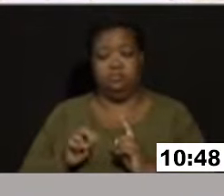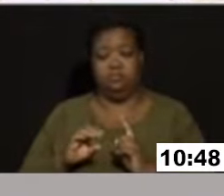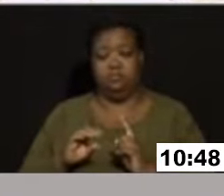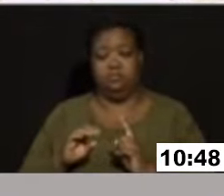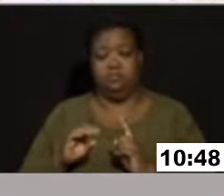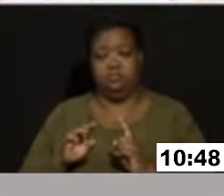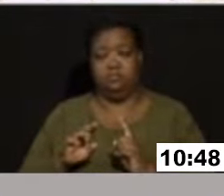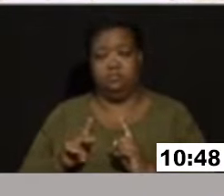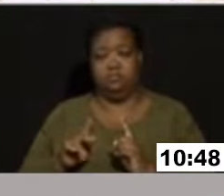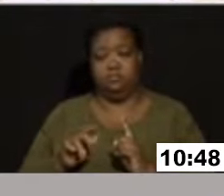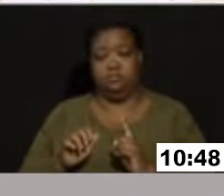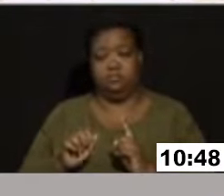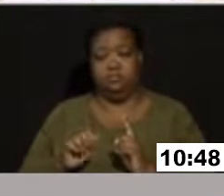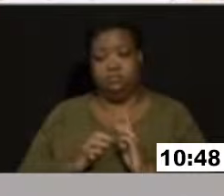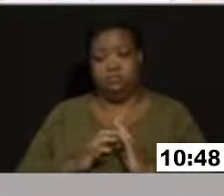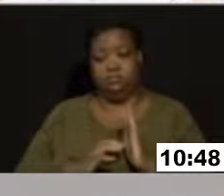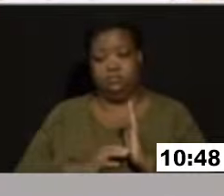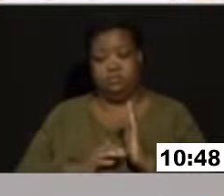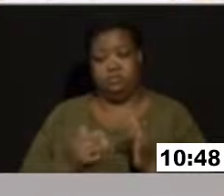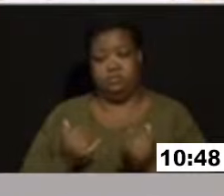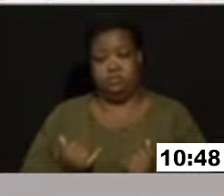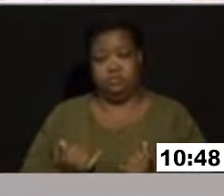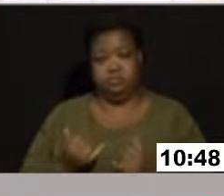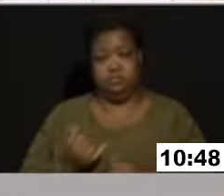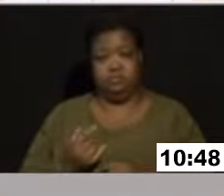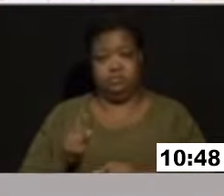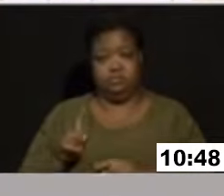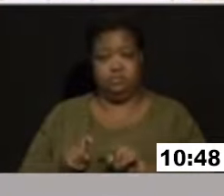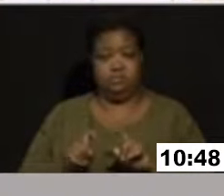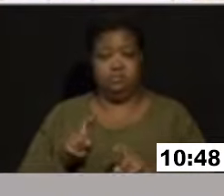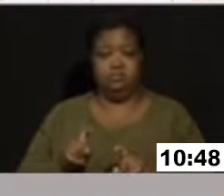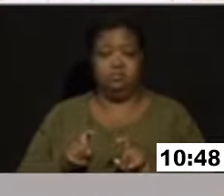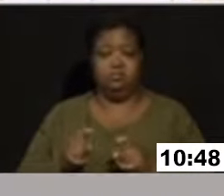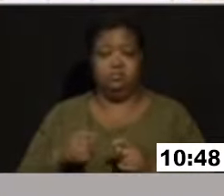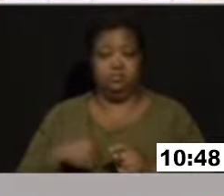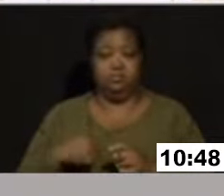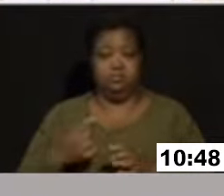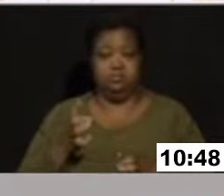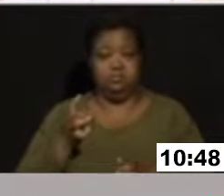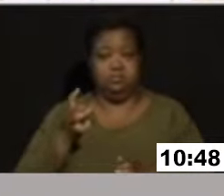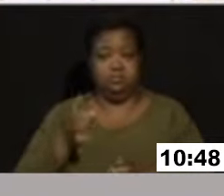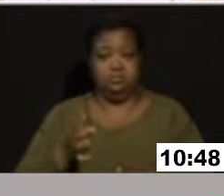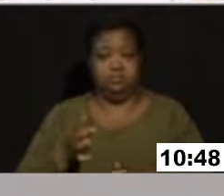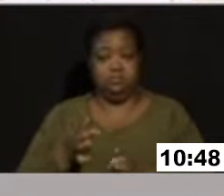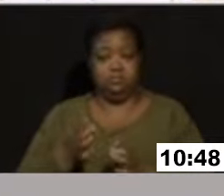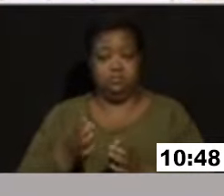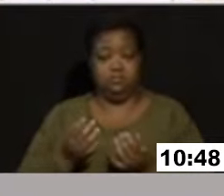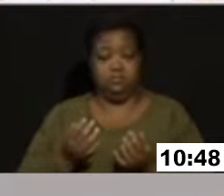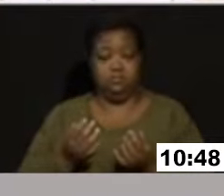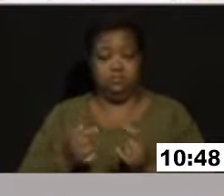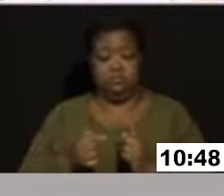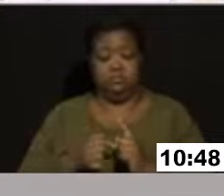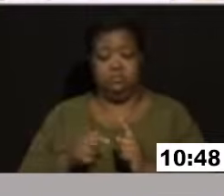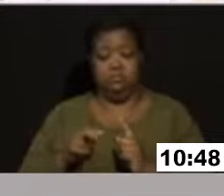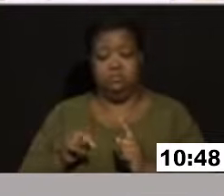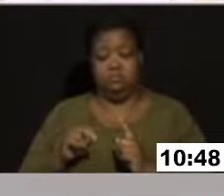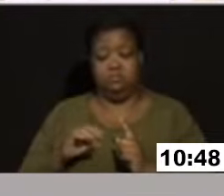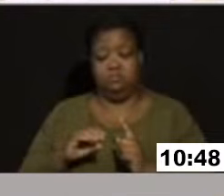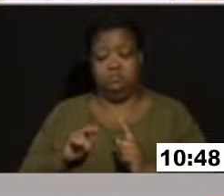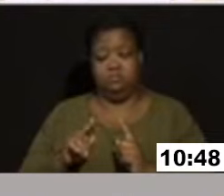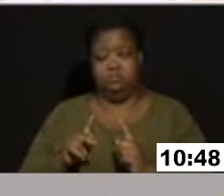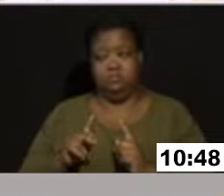be cross-examined today. I therefore direct that cross-examination of Mr. Ngcuka